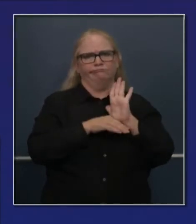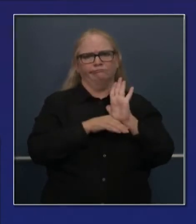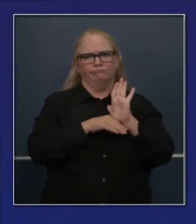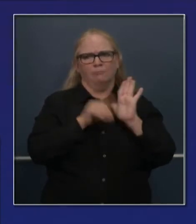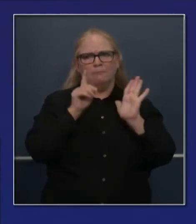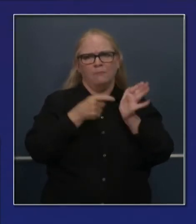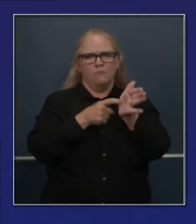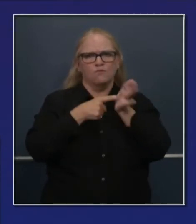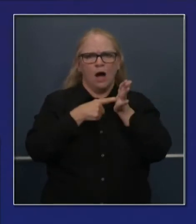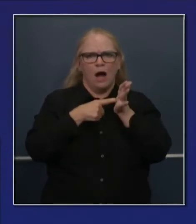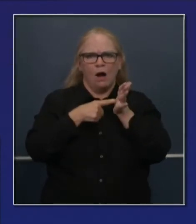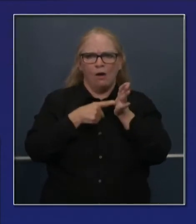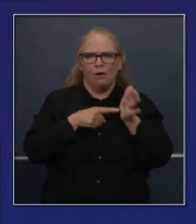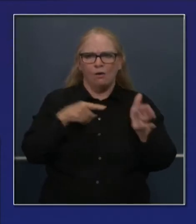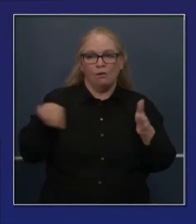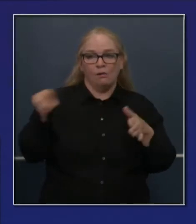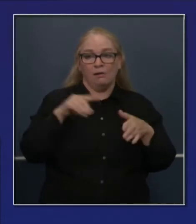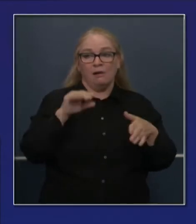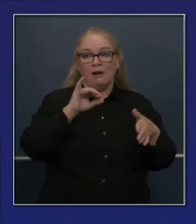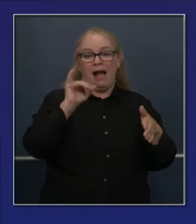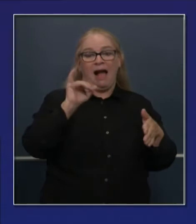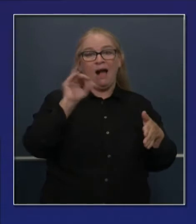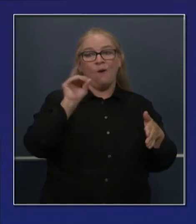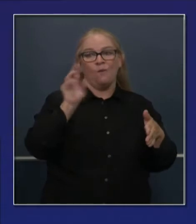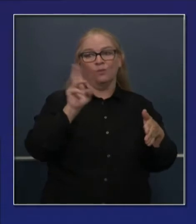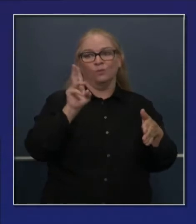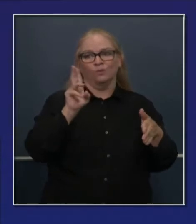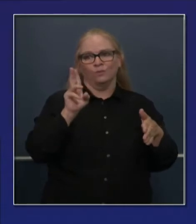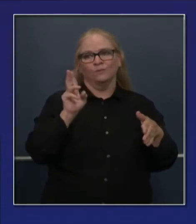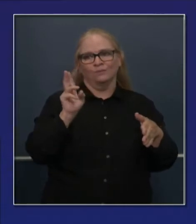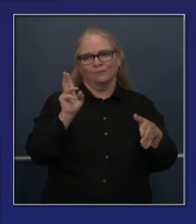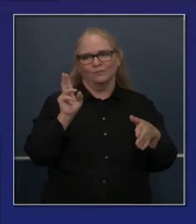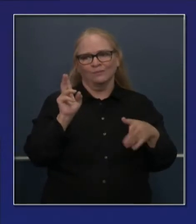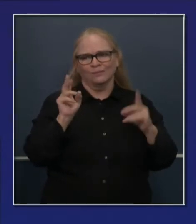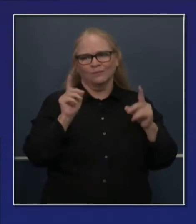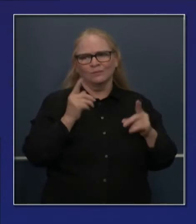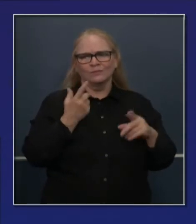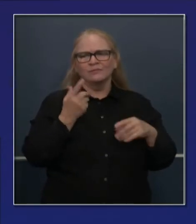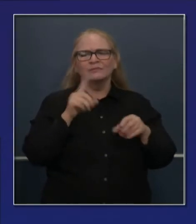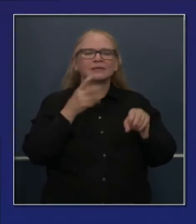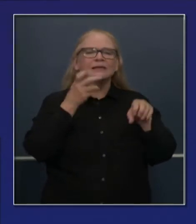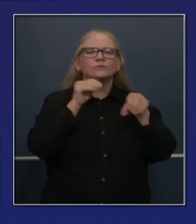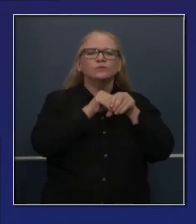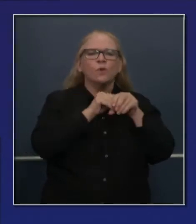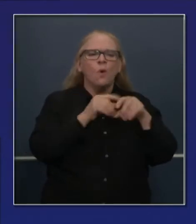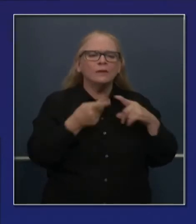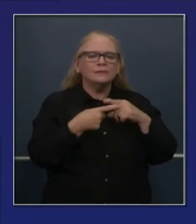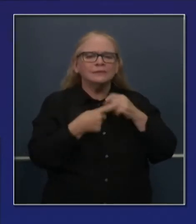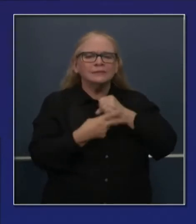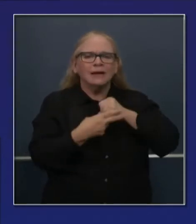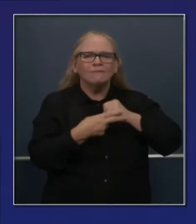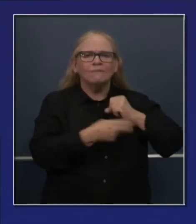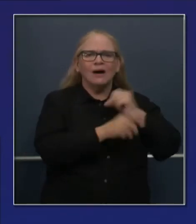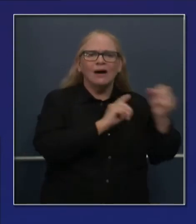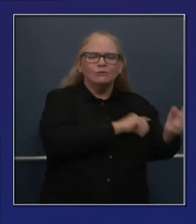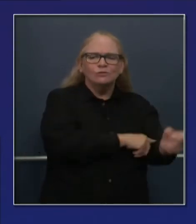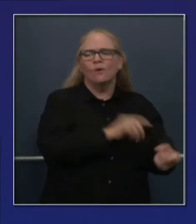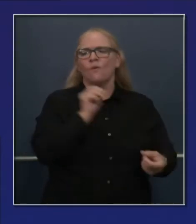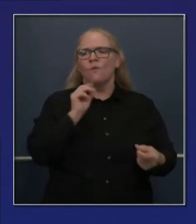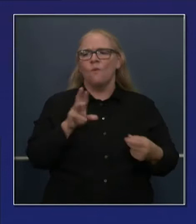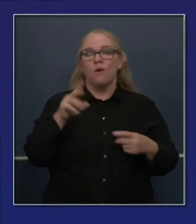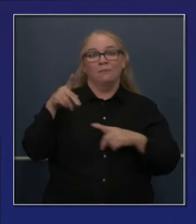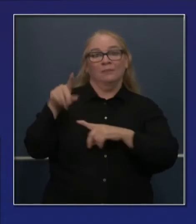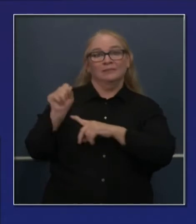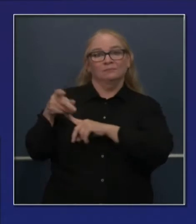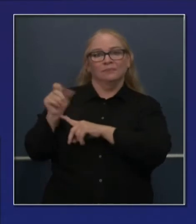these IOUs as it relates to the utilization of stored energy and power for PSPS. We are going to allow for